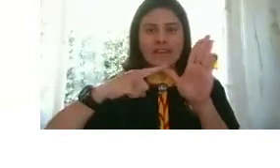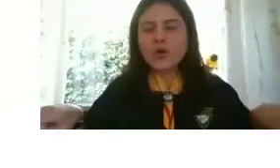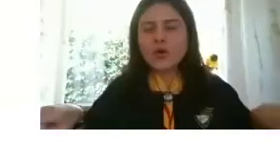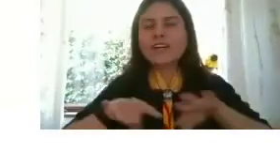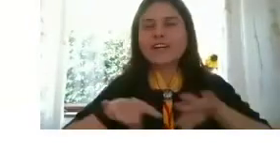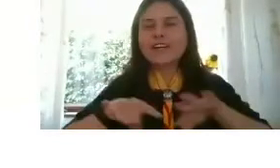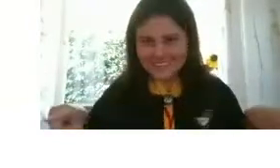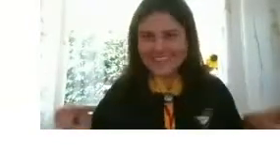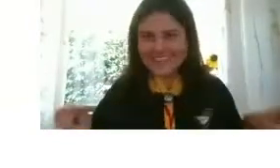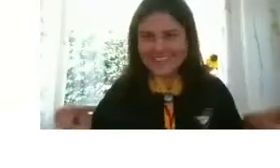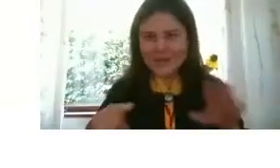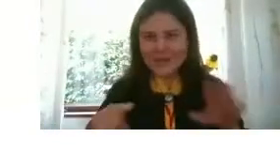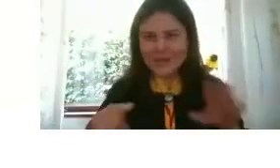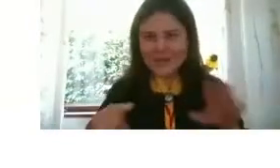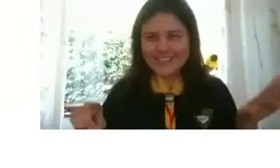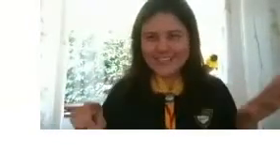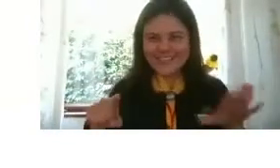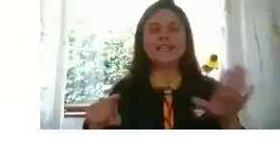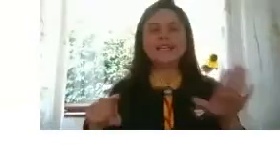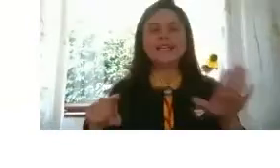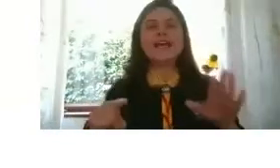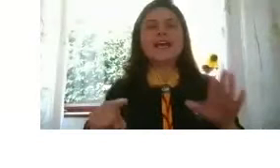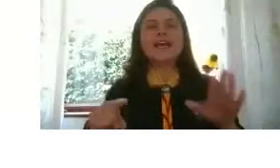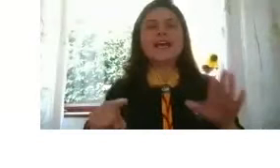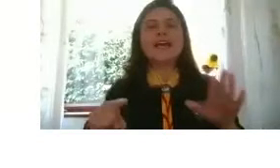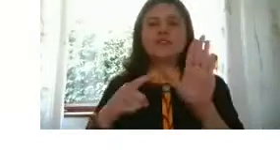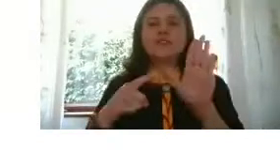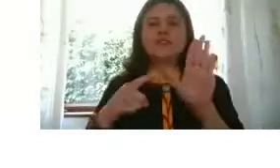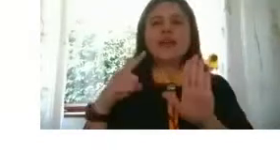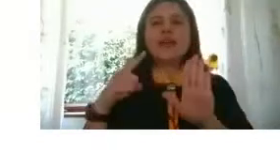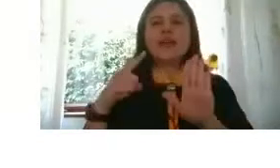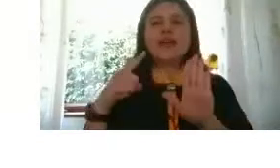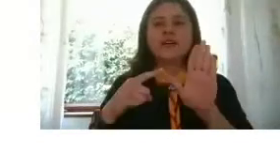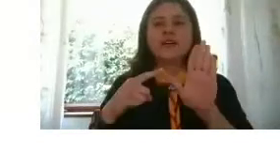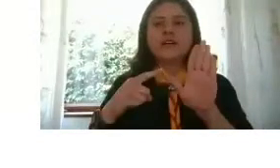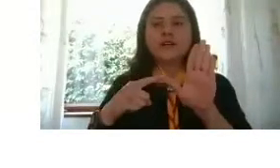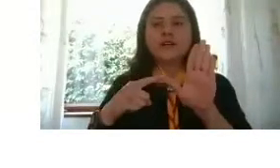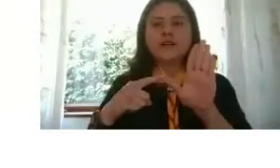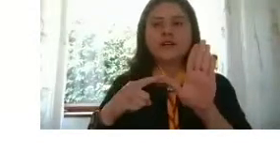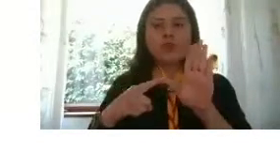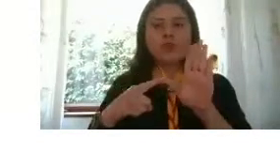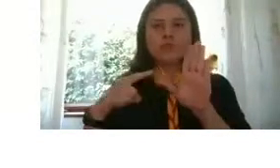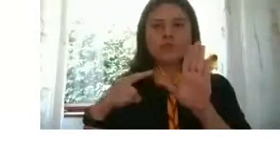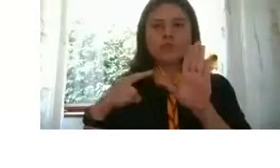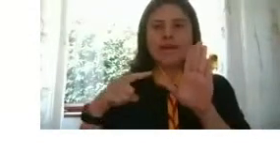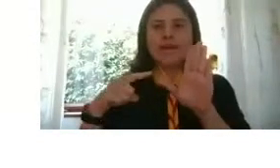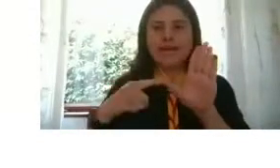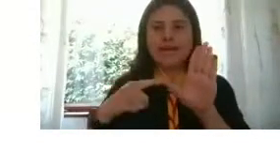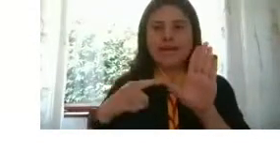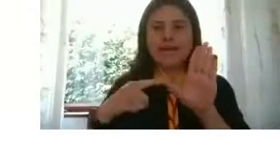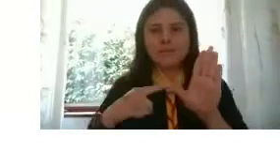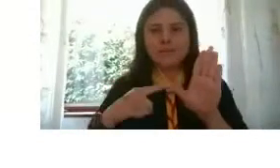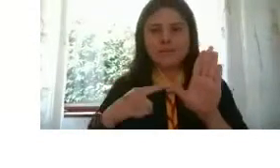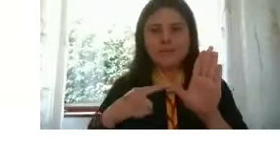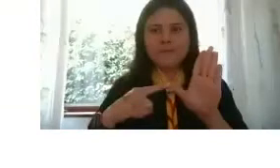Let's remove all the consonants, and that's gonna be easier for learning. So we're gonna start now with the vowels, and